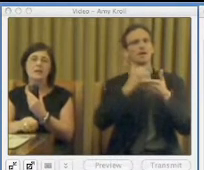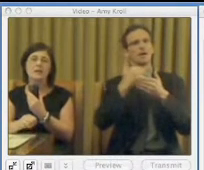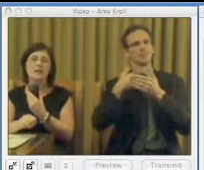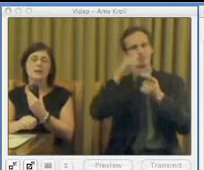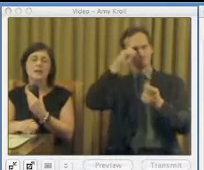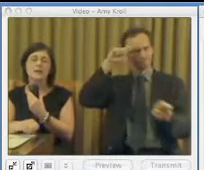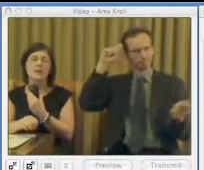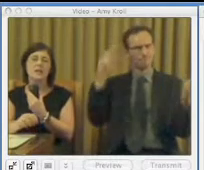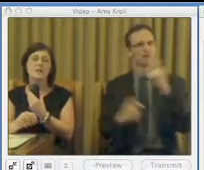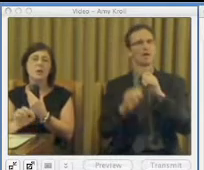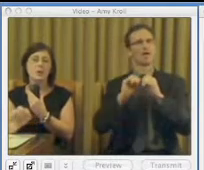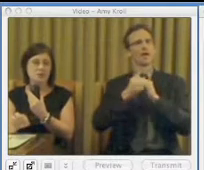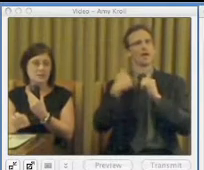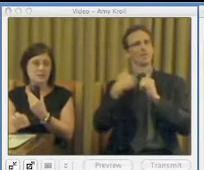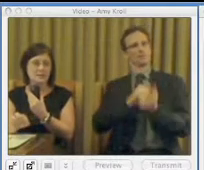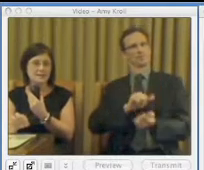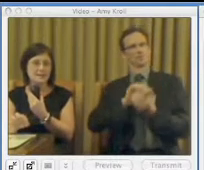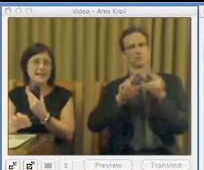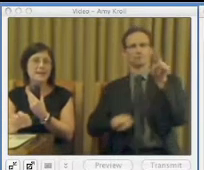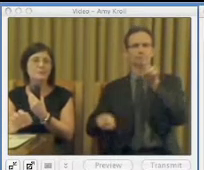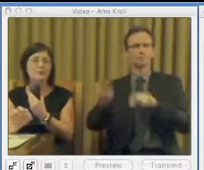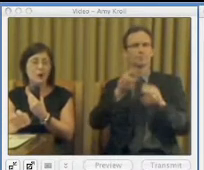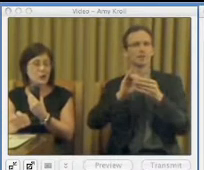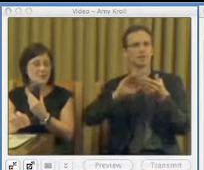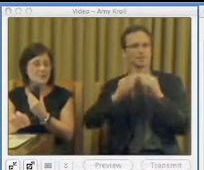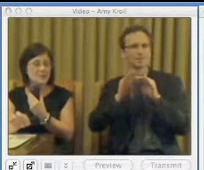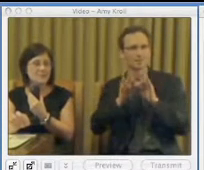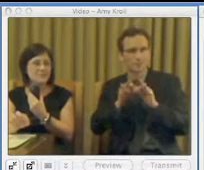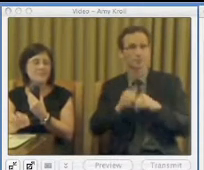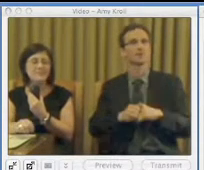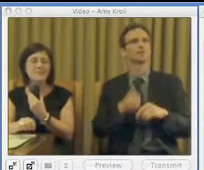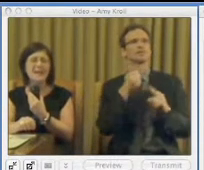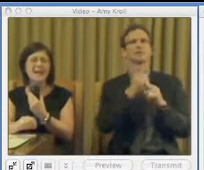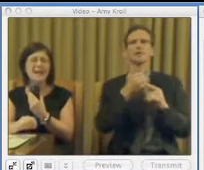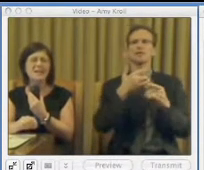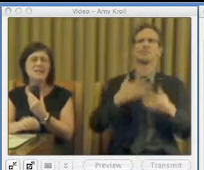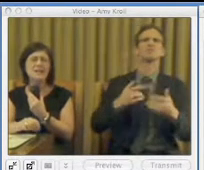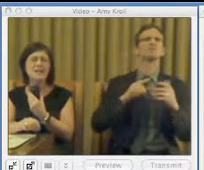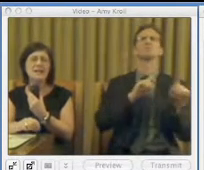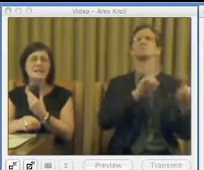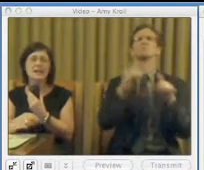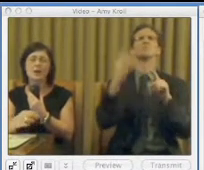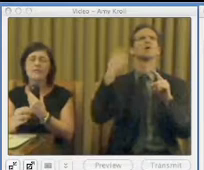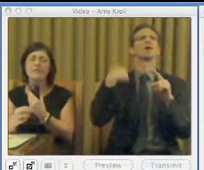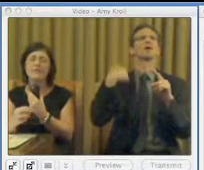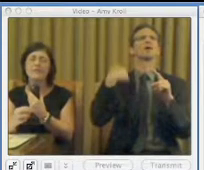community interpreting. He questions, he provokes,